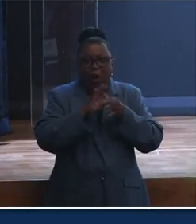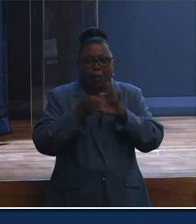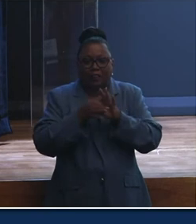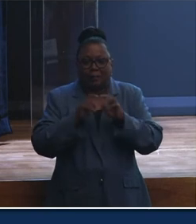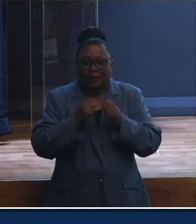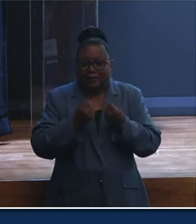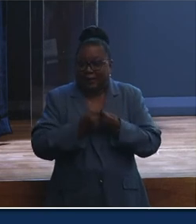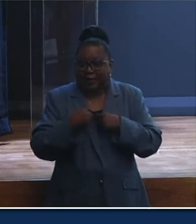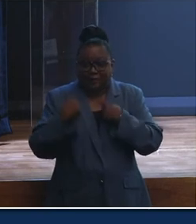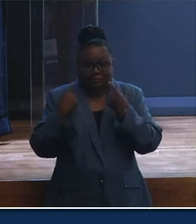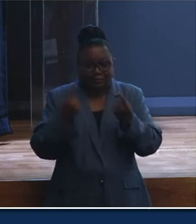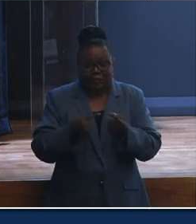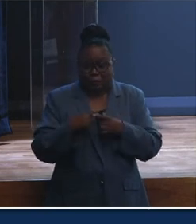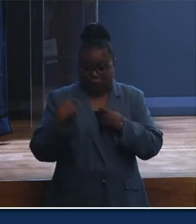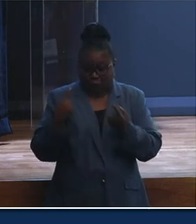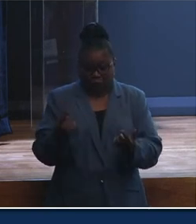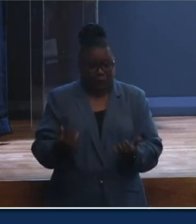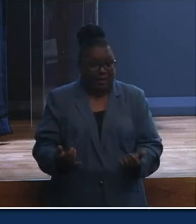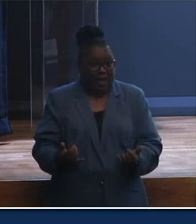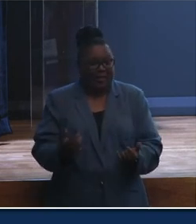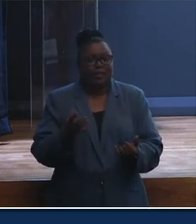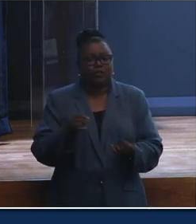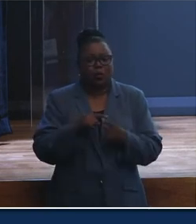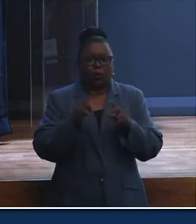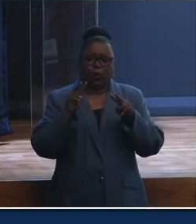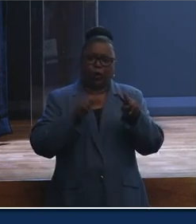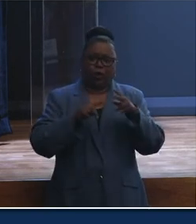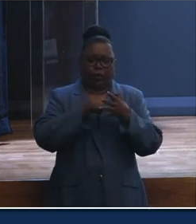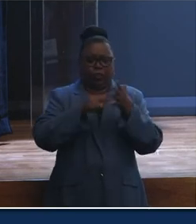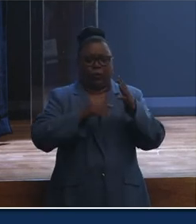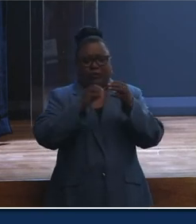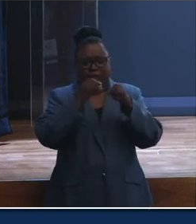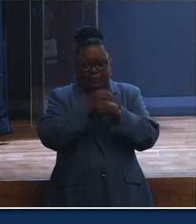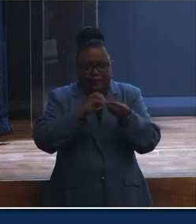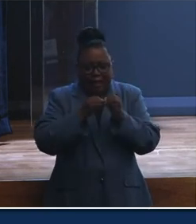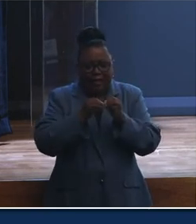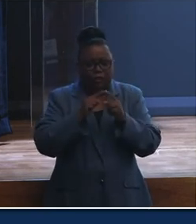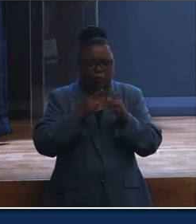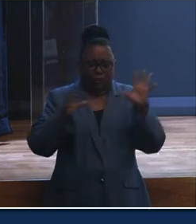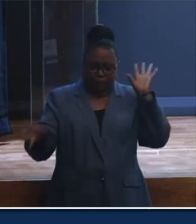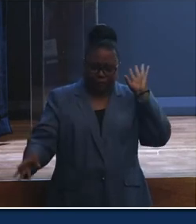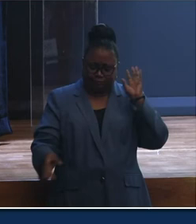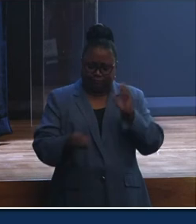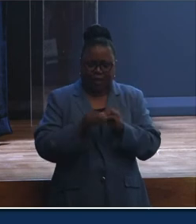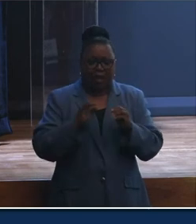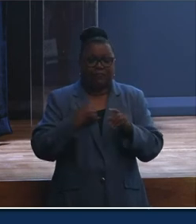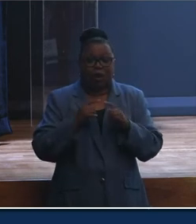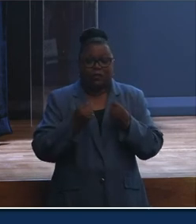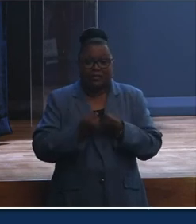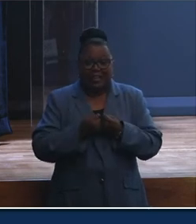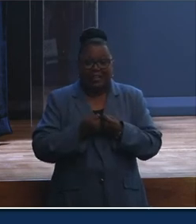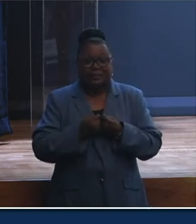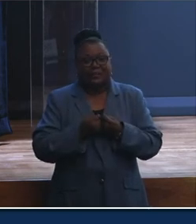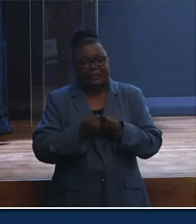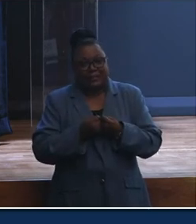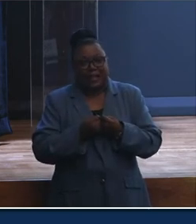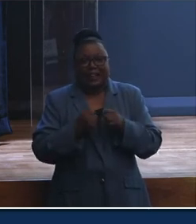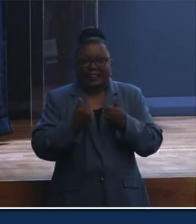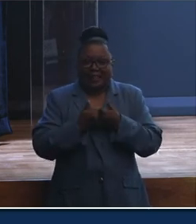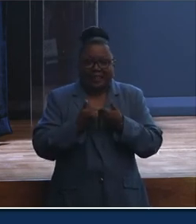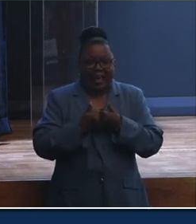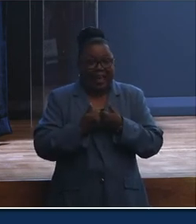team to date. Mm-hmm. And so when you look at those stats, when you look at the makeup of our team, the